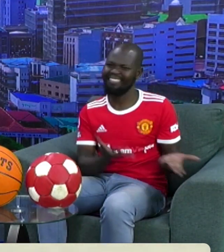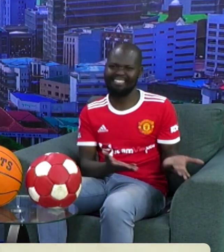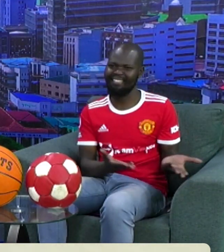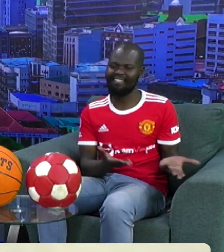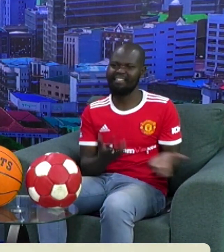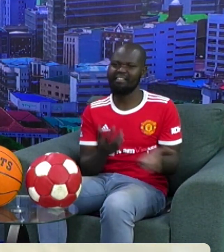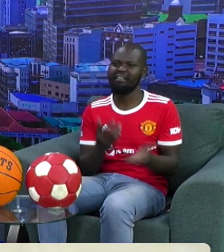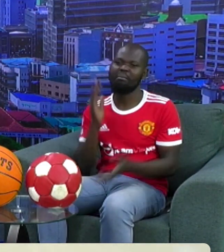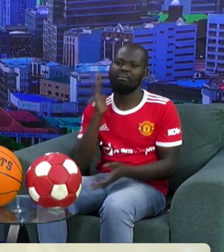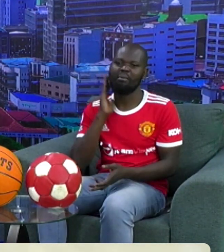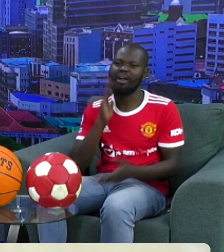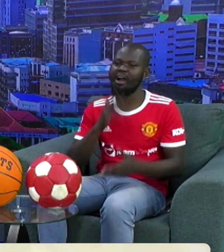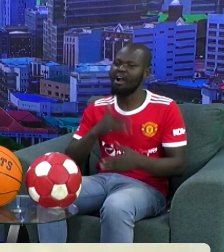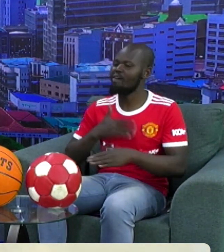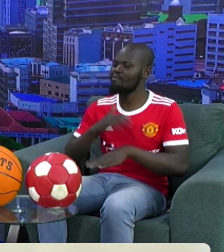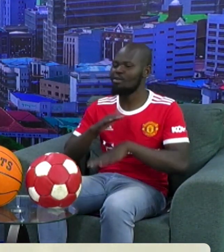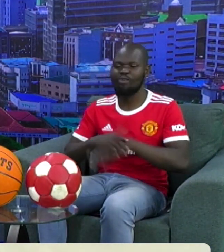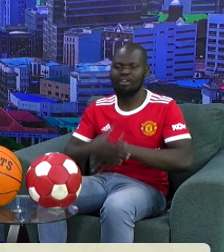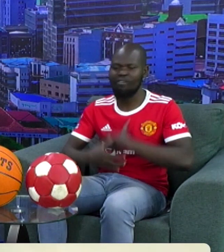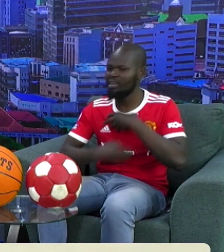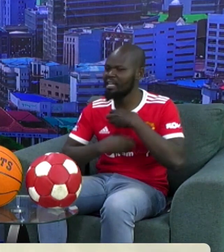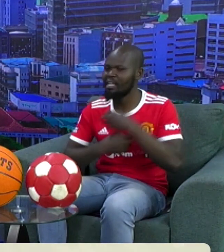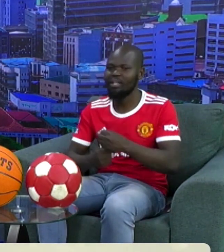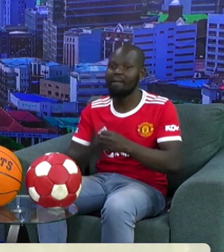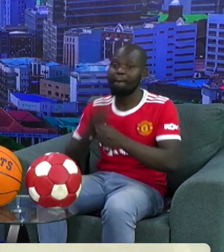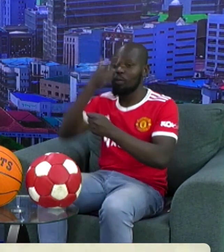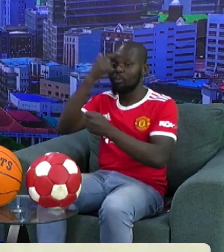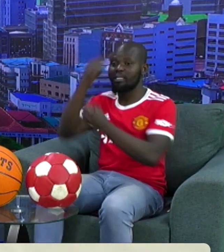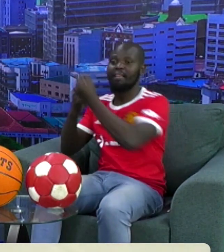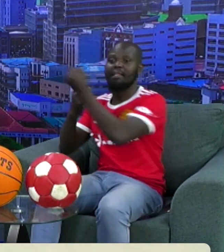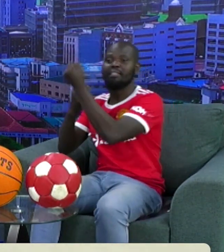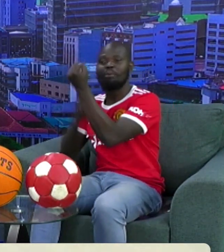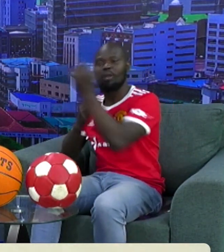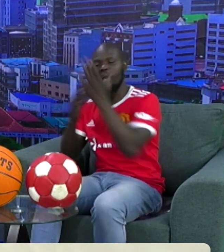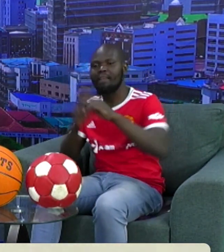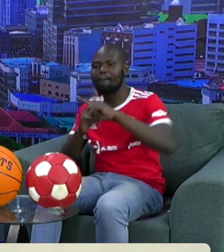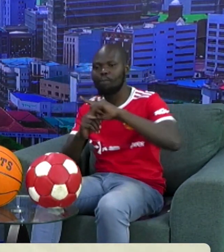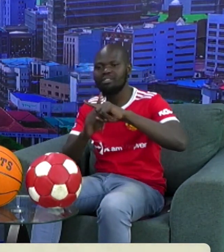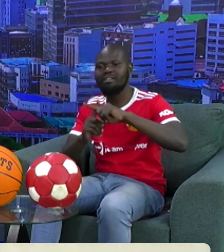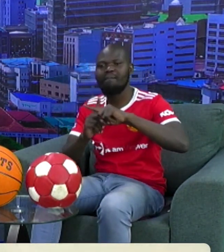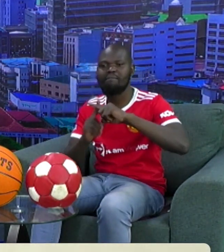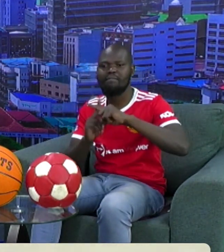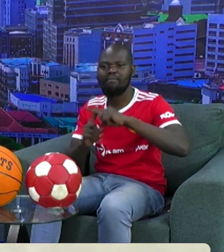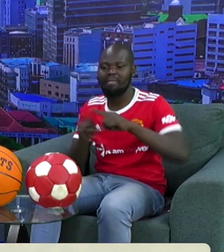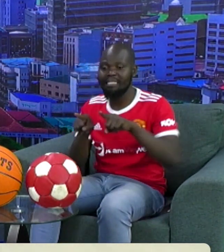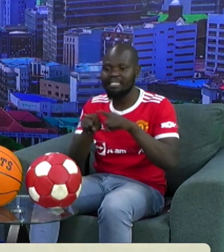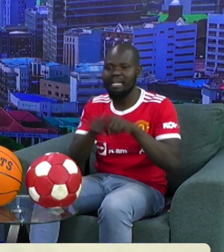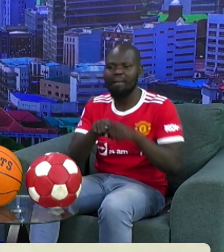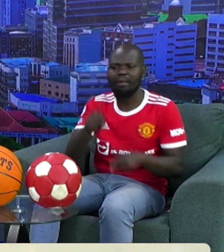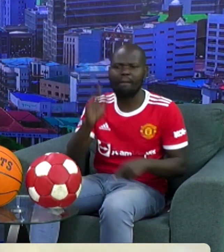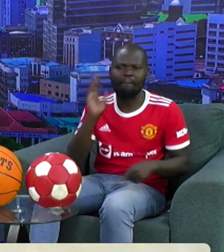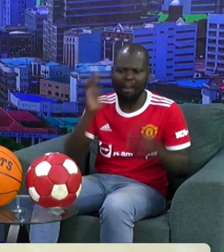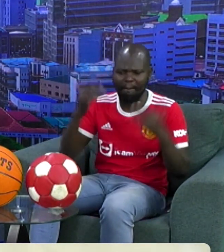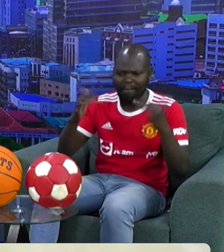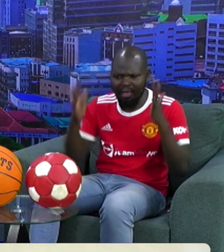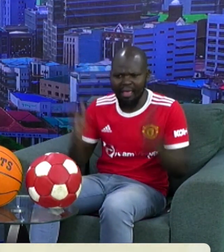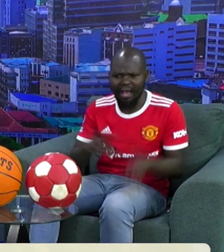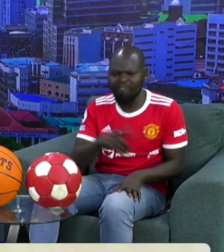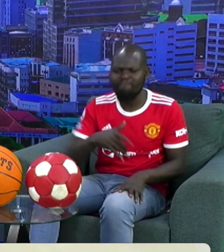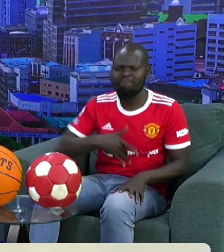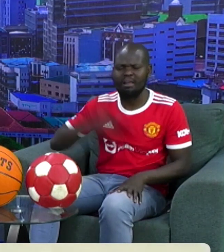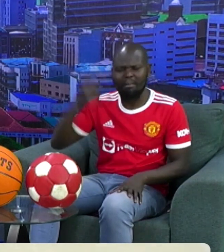It's just number 13 on the table. Moranga, the confidence is good, because I'm really supporting Moranga to have this positive